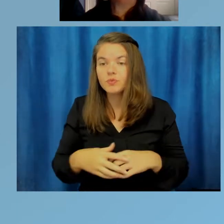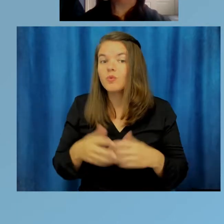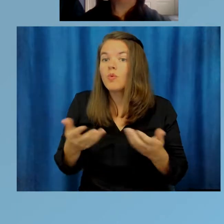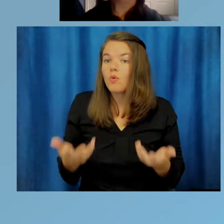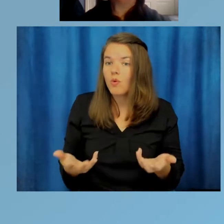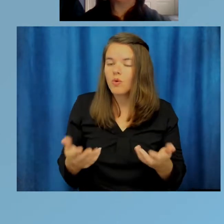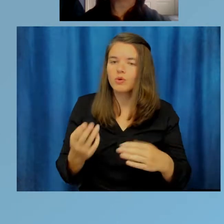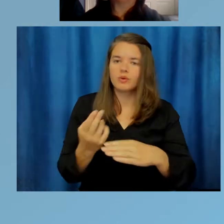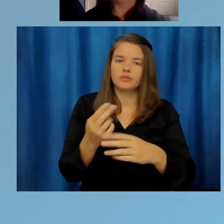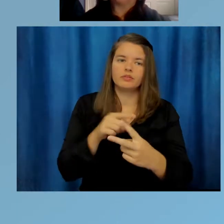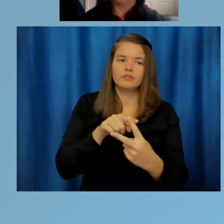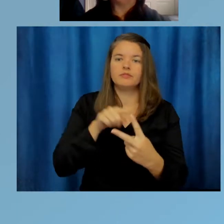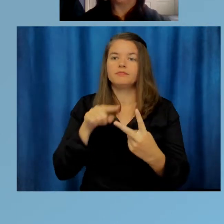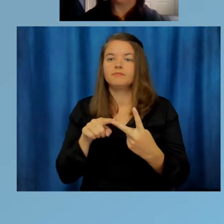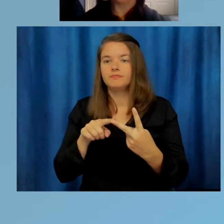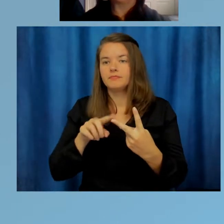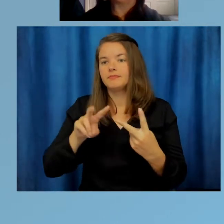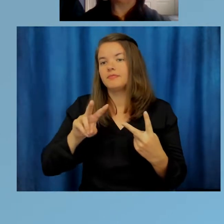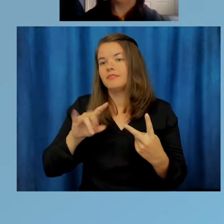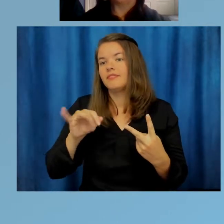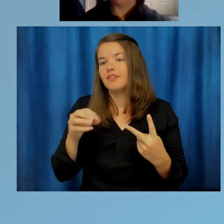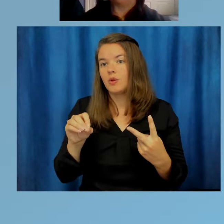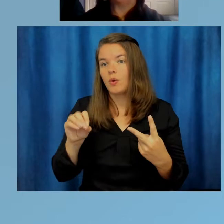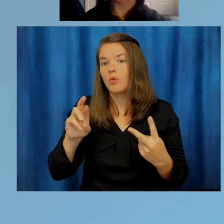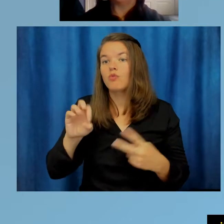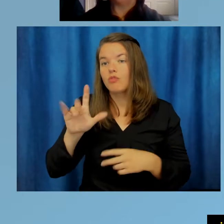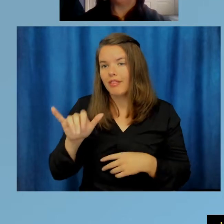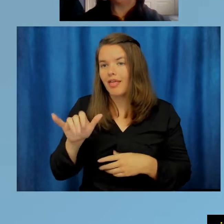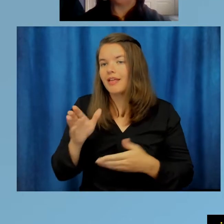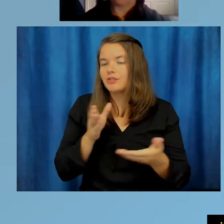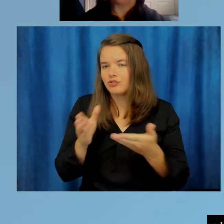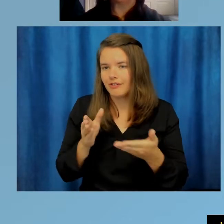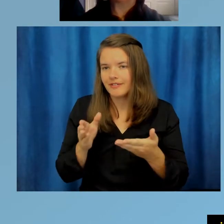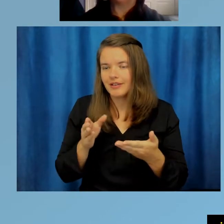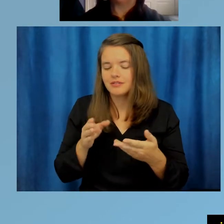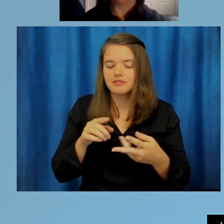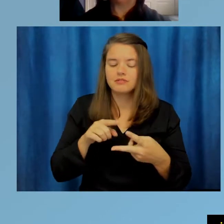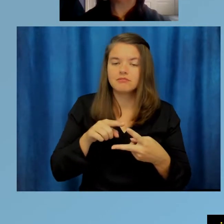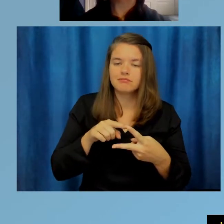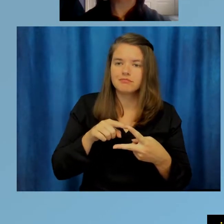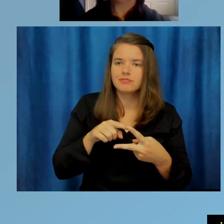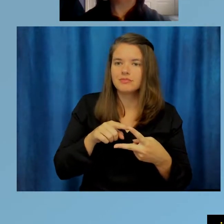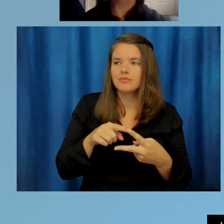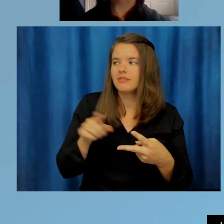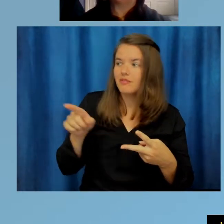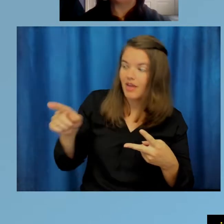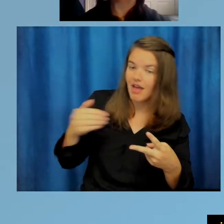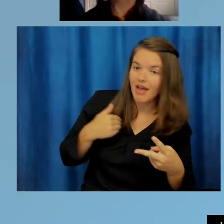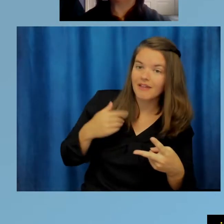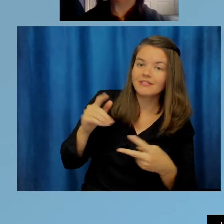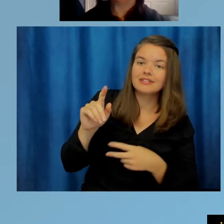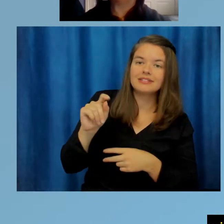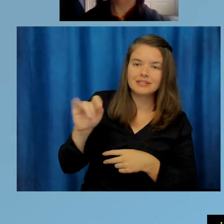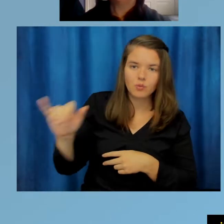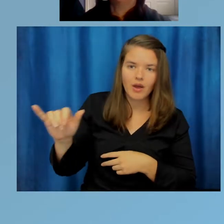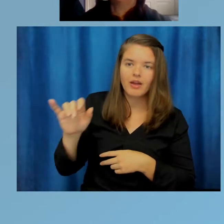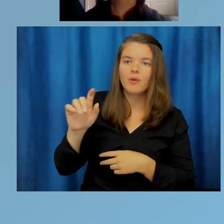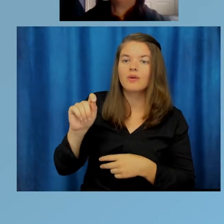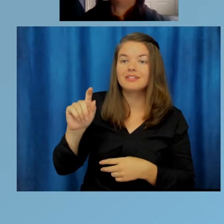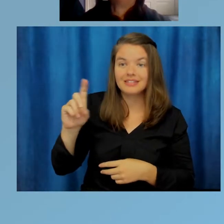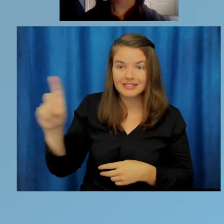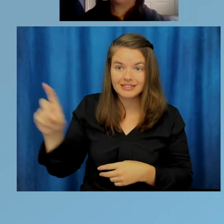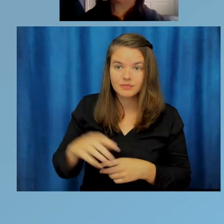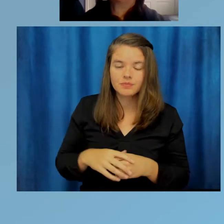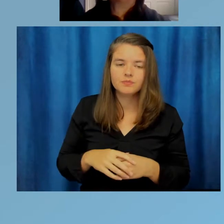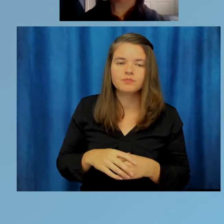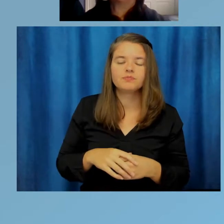they can use video relay service to communicate with somebody that has a TTY or TDD.